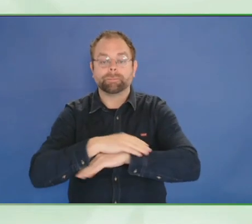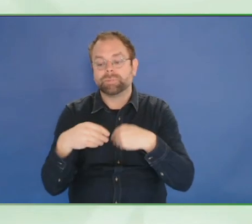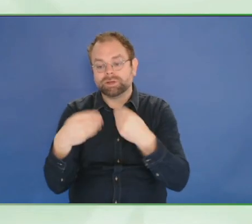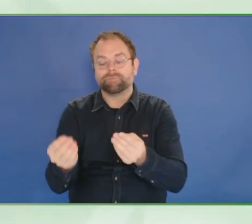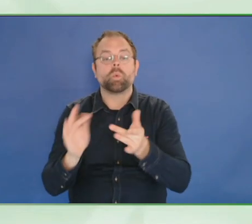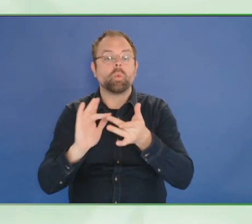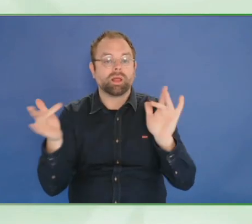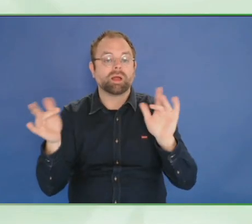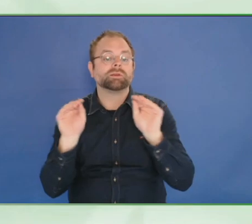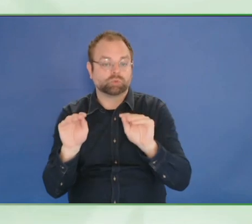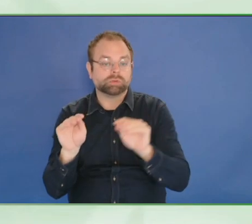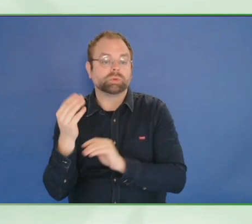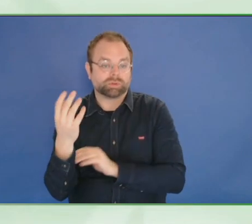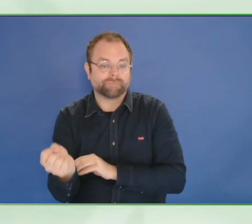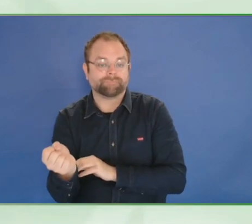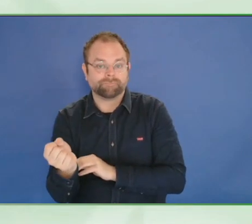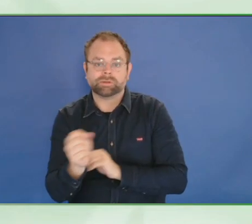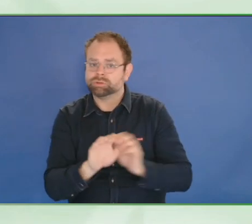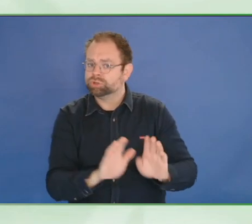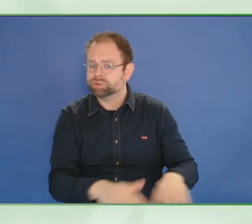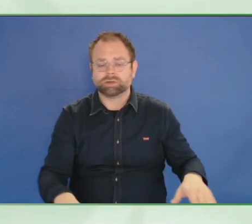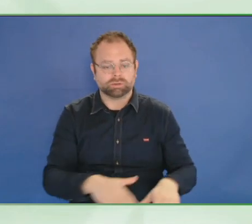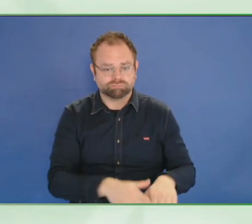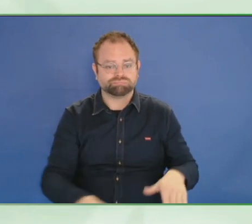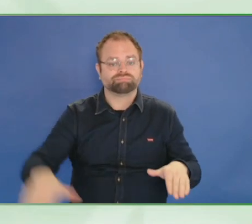platform totally accessible with all lessons, with